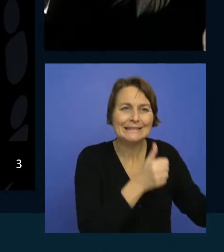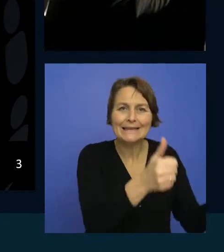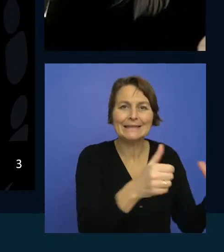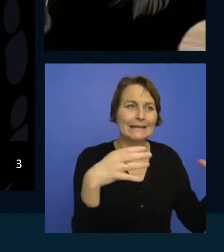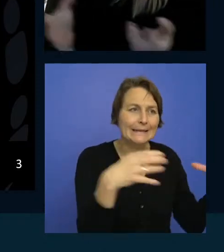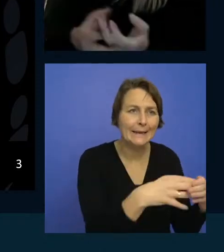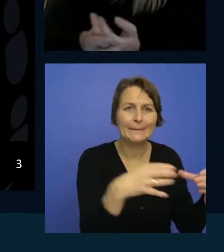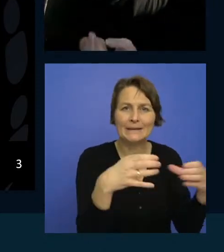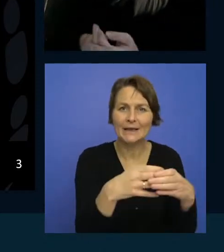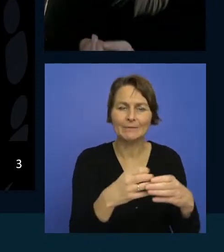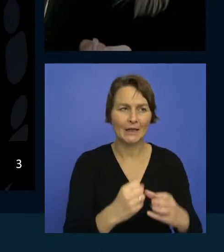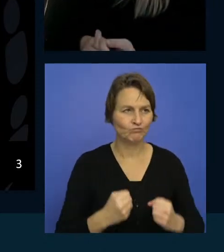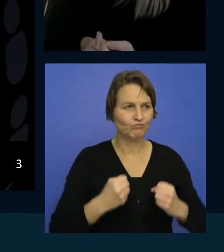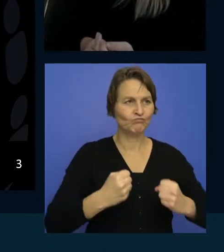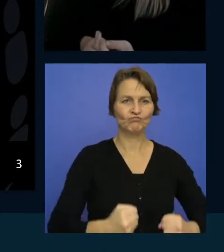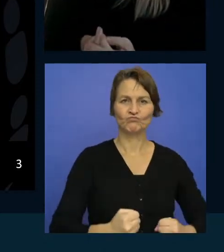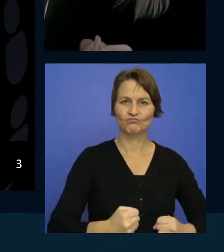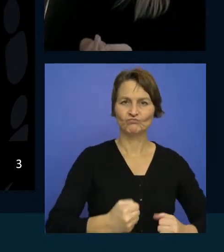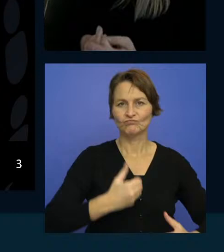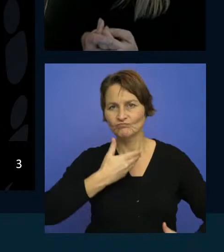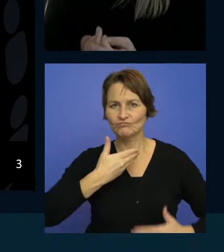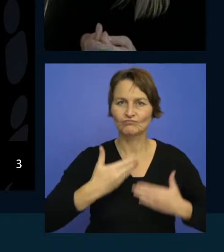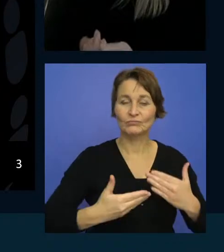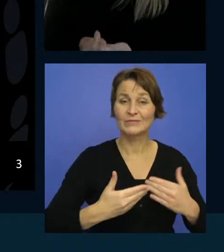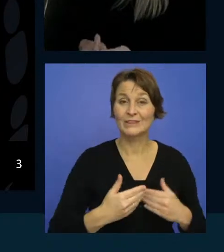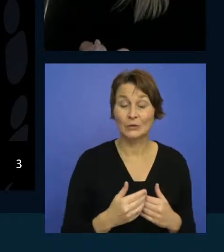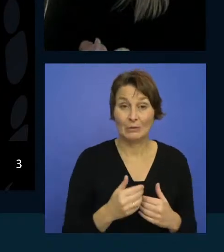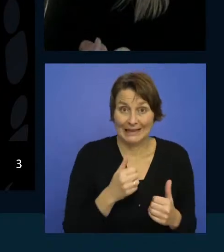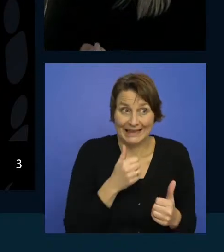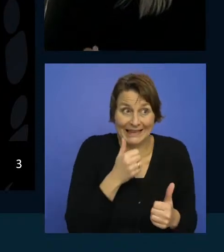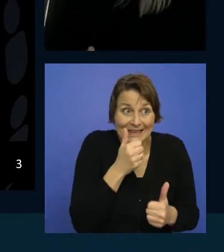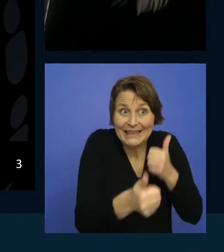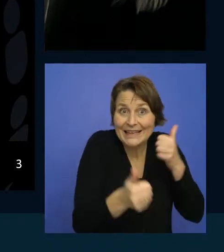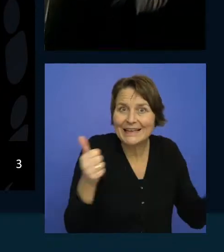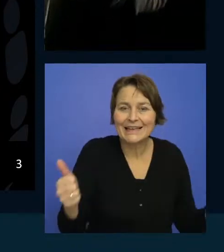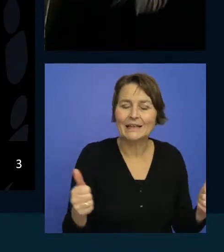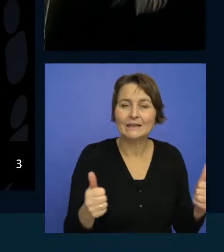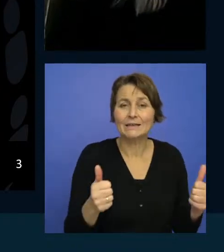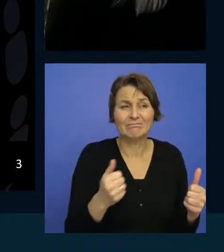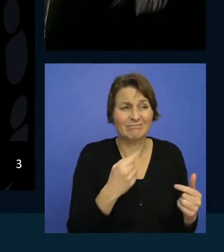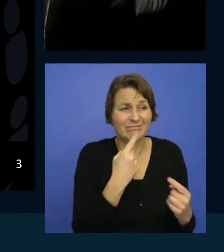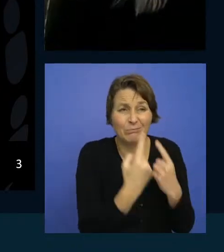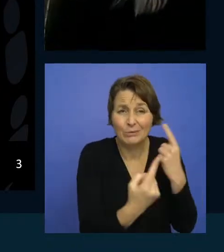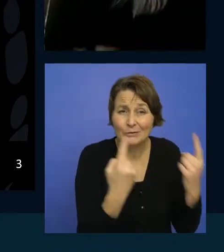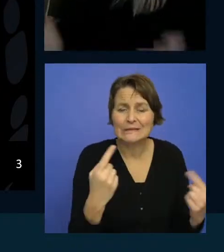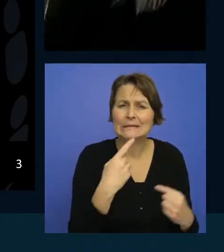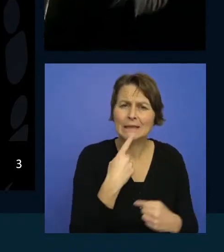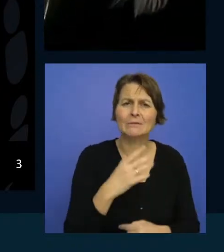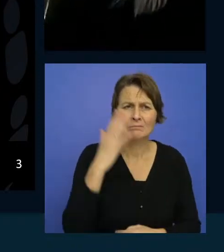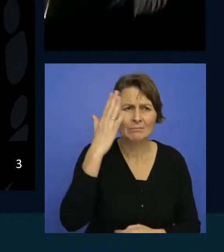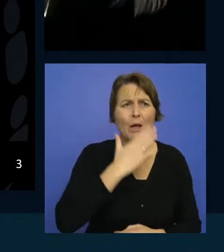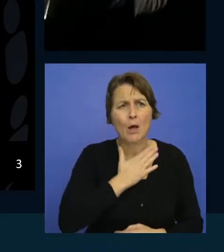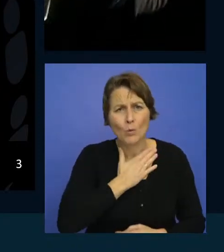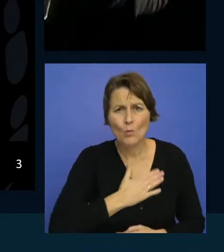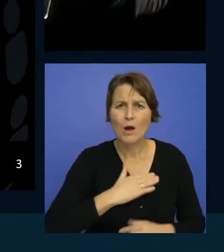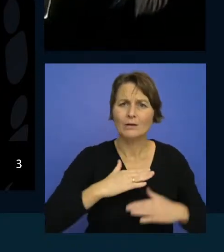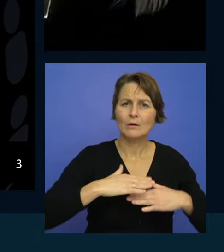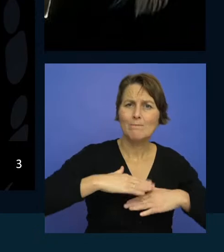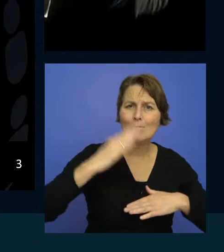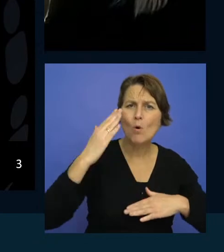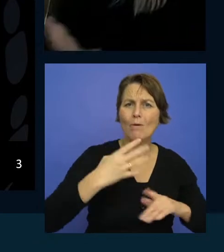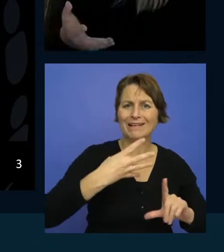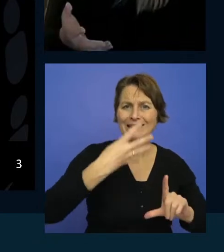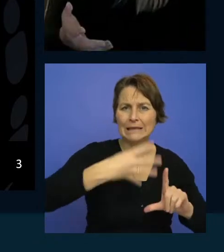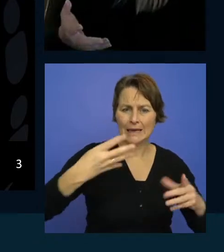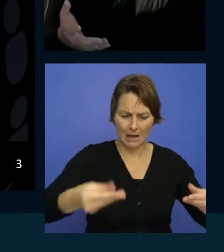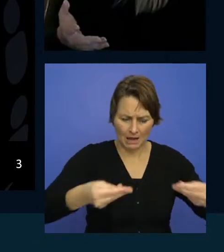everyone these days are talking about becoming more data driven. And yeah, the